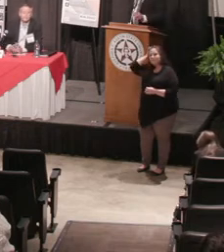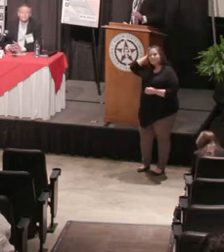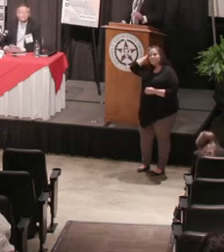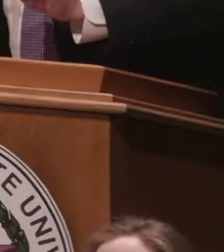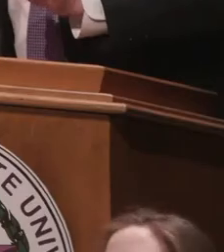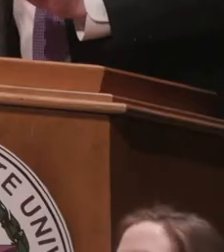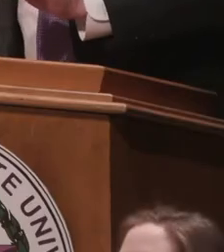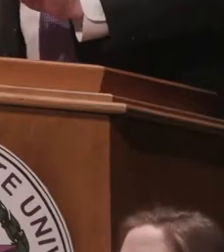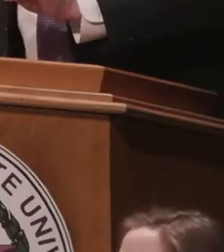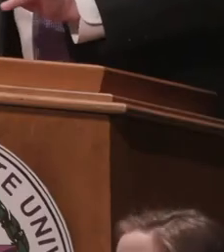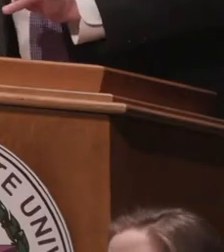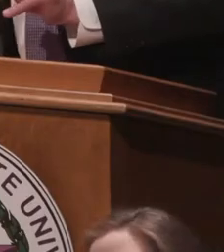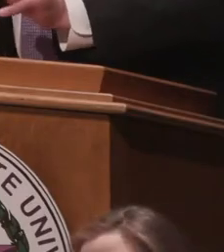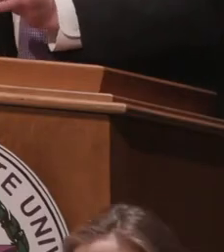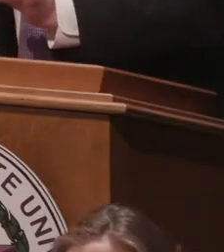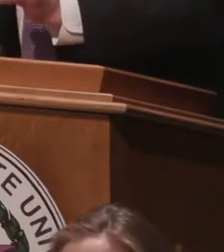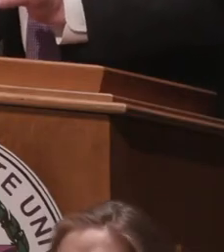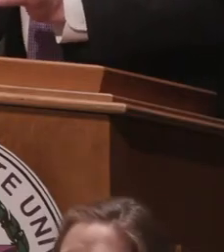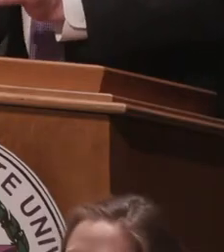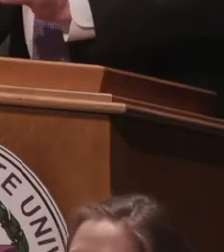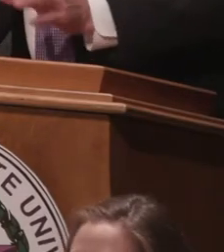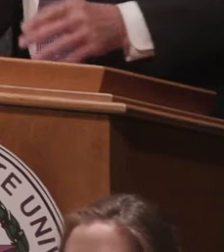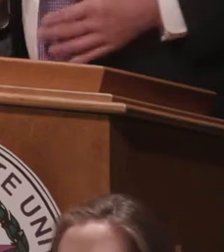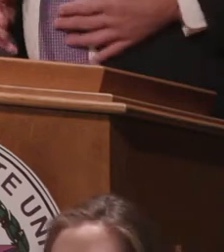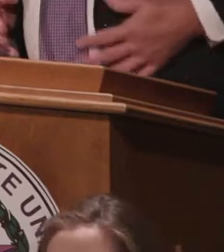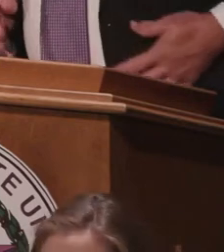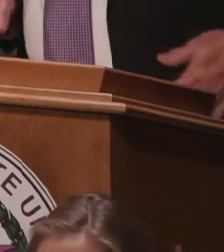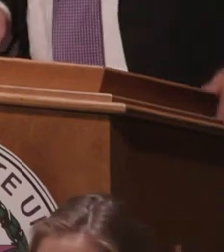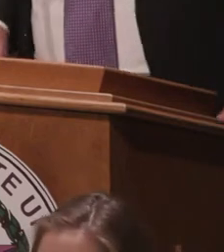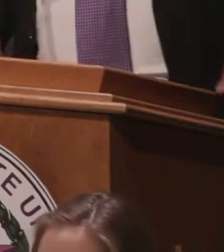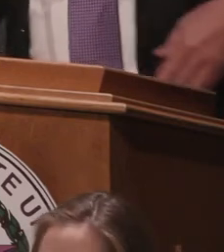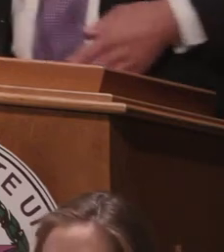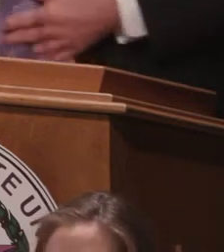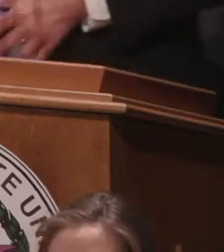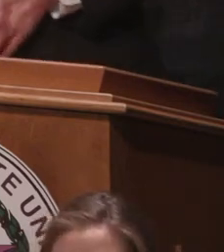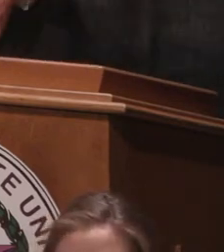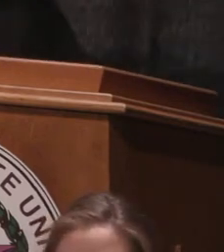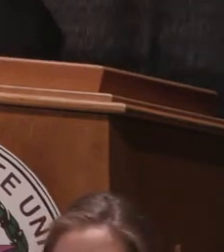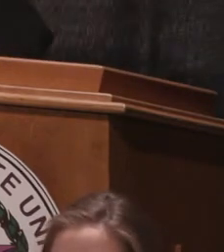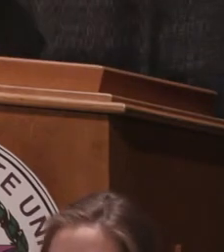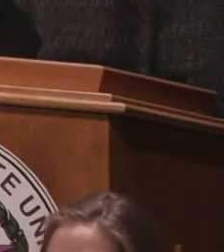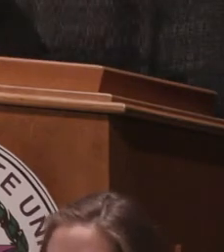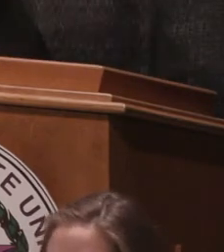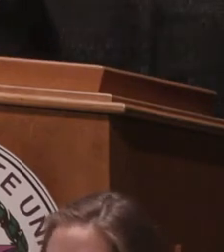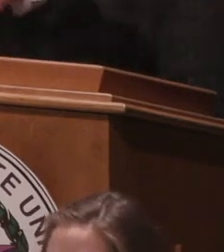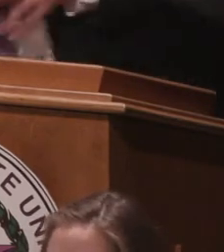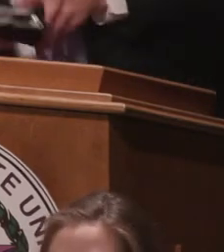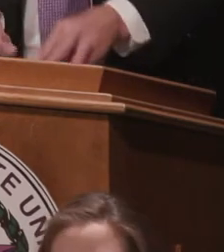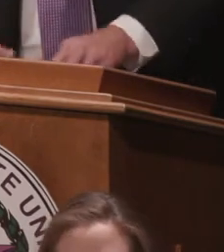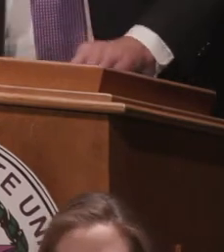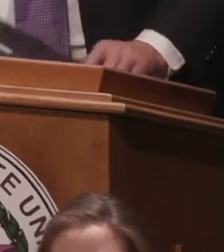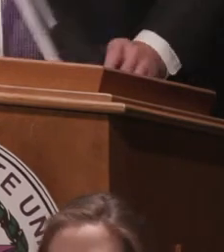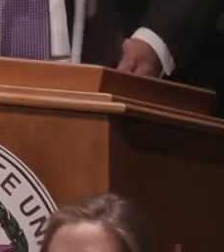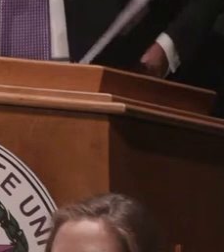All right. Well, after we get through, we'll dance. So with that, I'm going to bring our moderator up here. John Hendricks, where are you? I've got my book